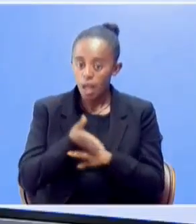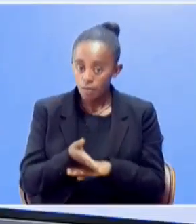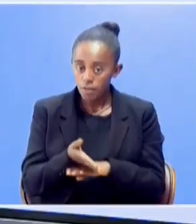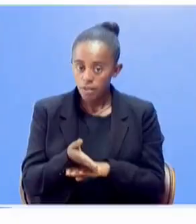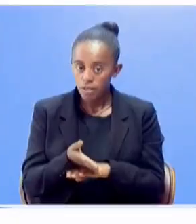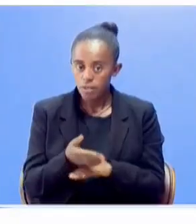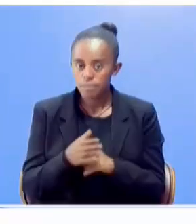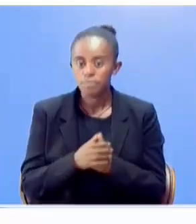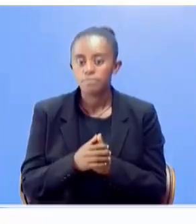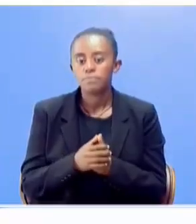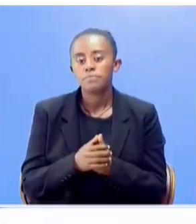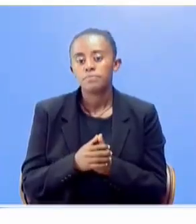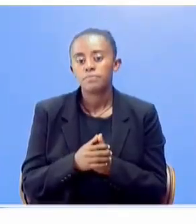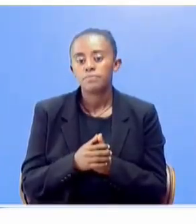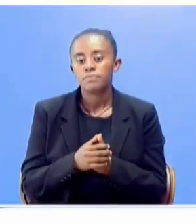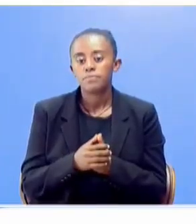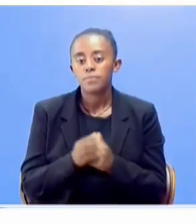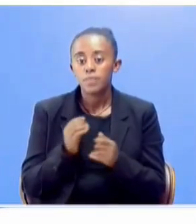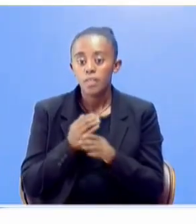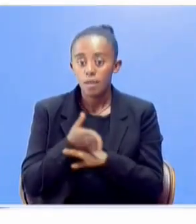here.